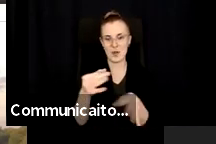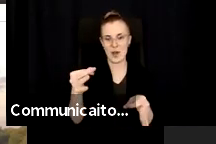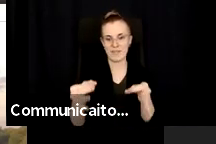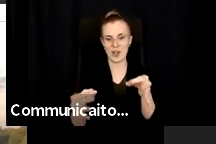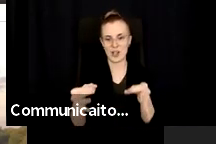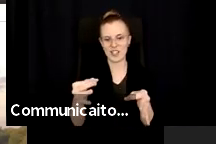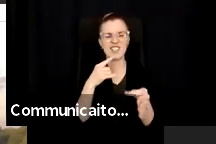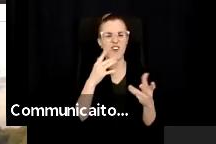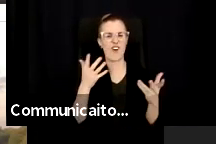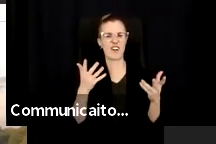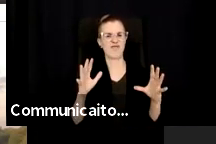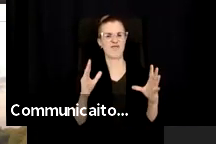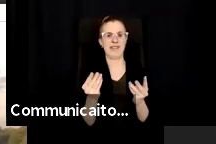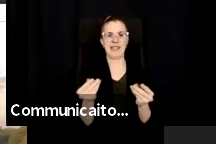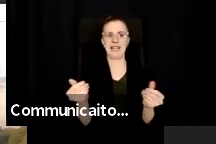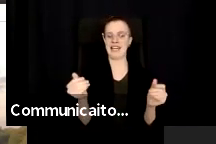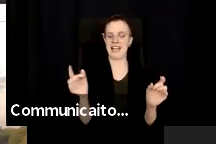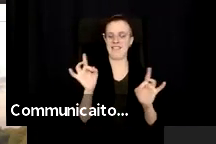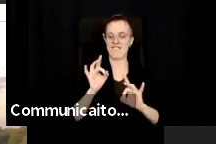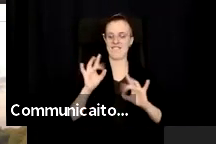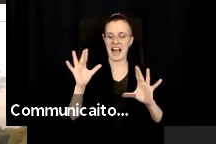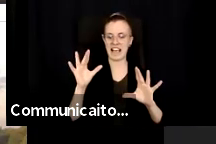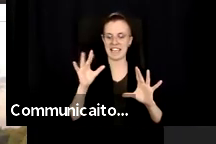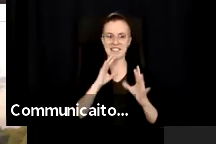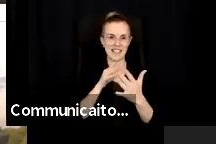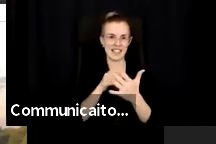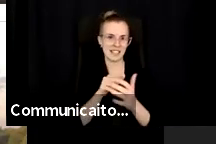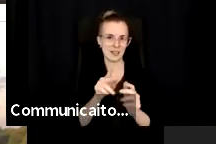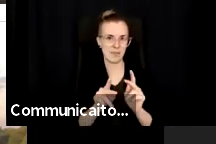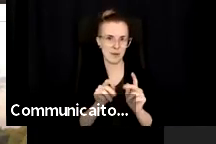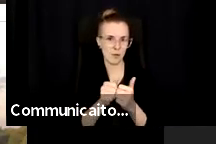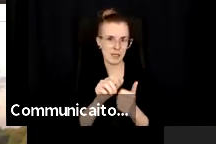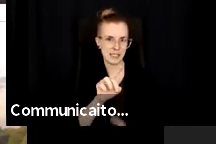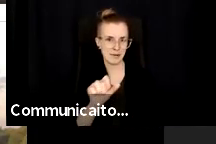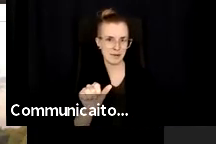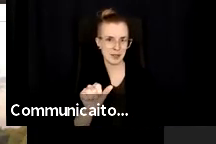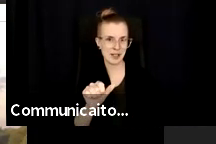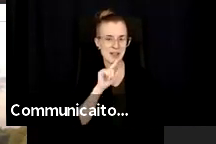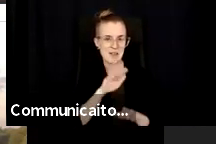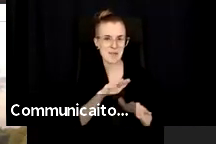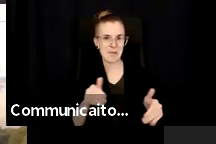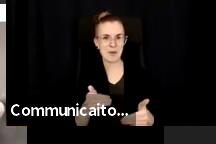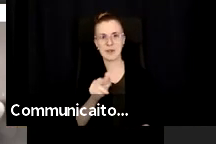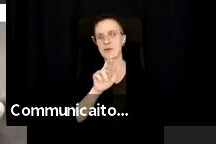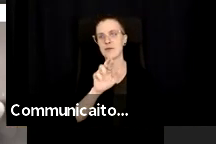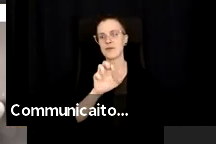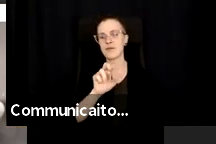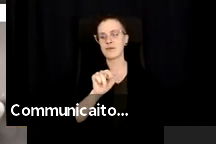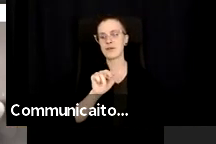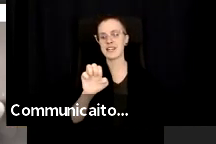Against People with Disabilities. Please join me in welcoming Renee Lopez.